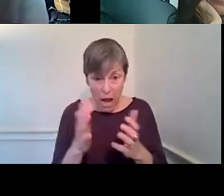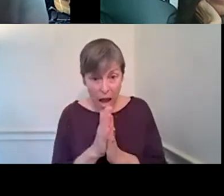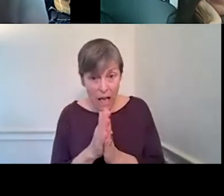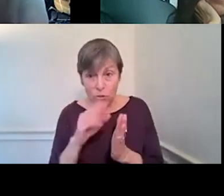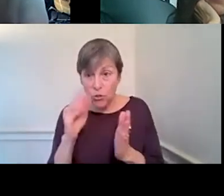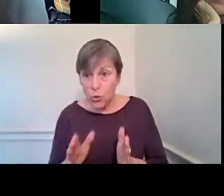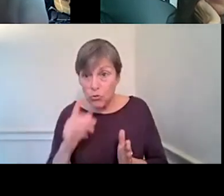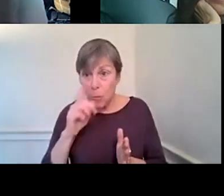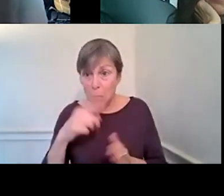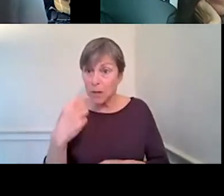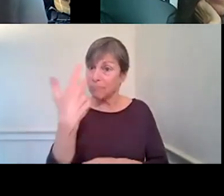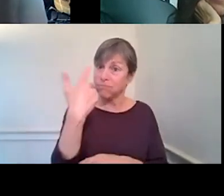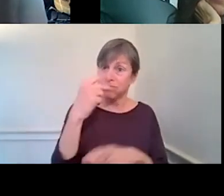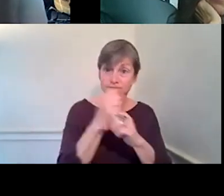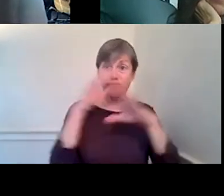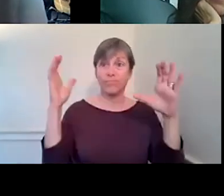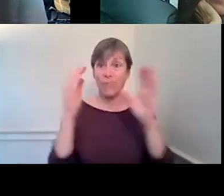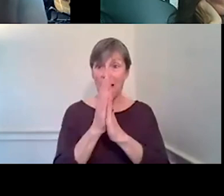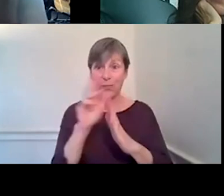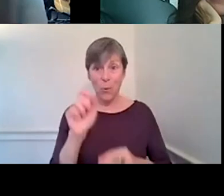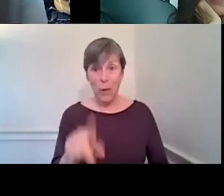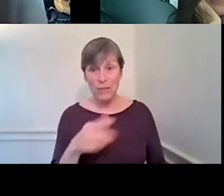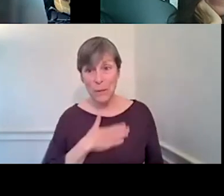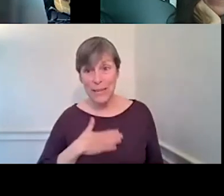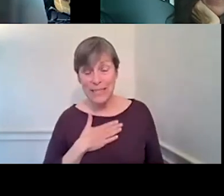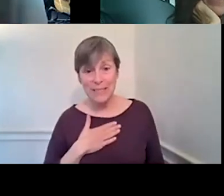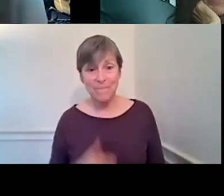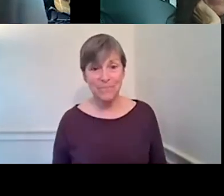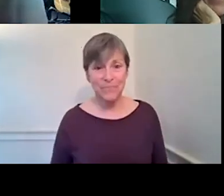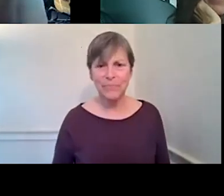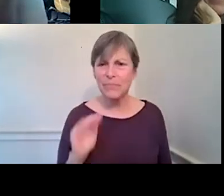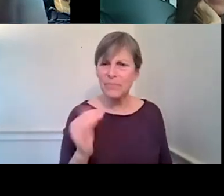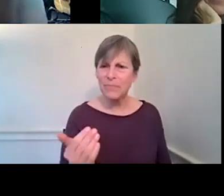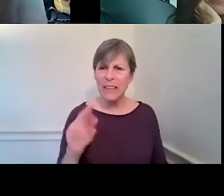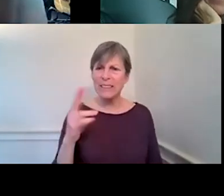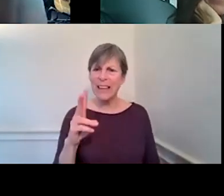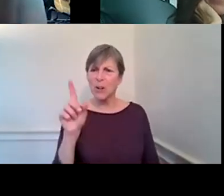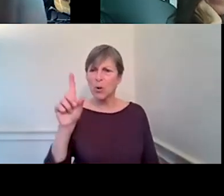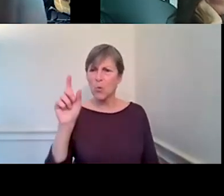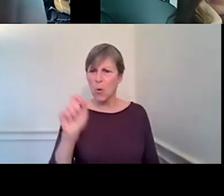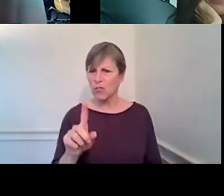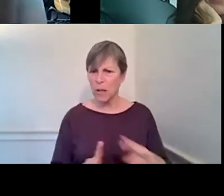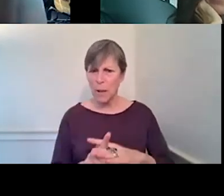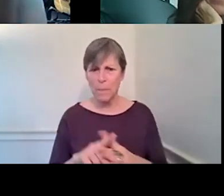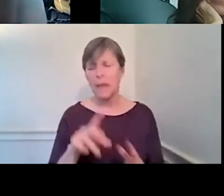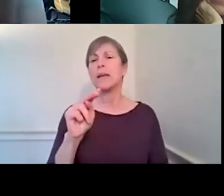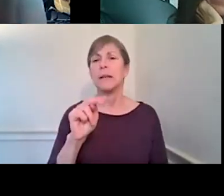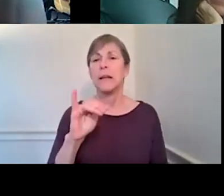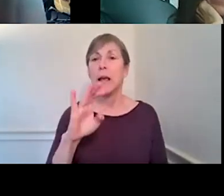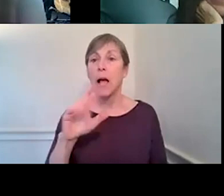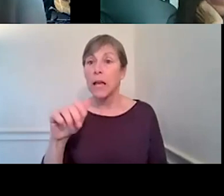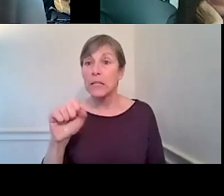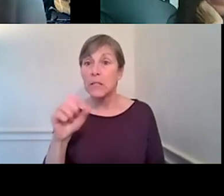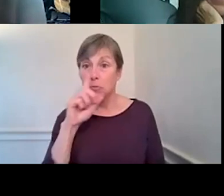turn on his camera and ask the question? Looks like the second one is coming in. Nicholas, would you ask, would you turn on